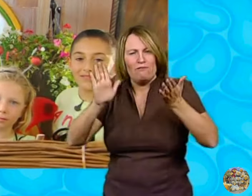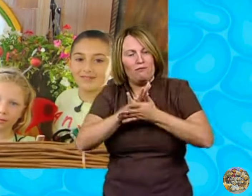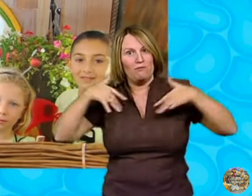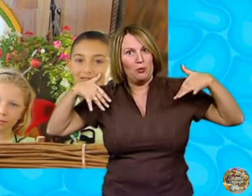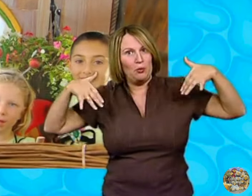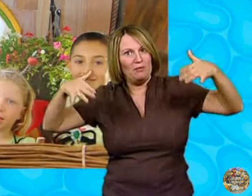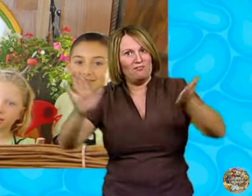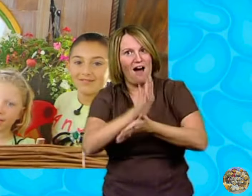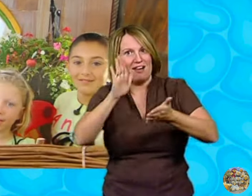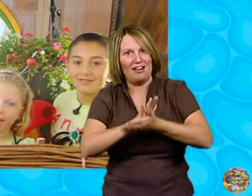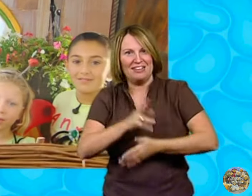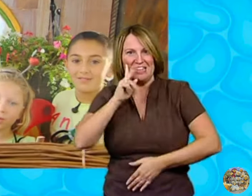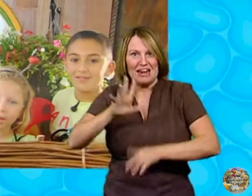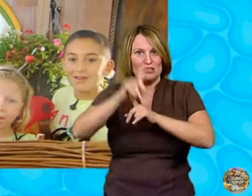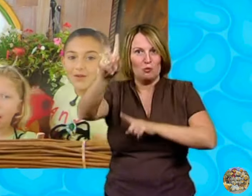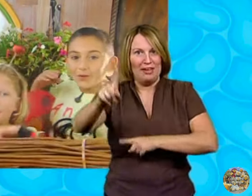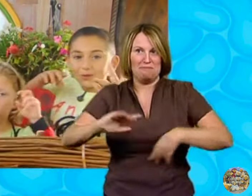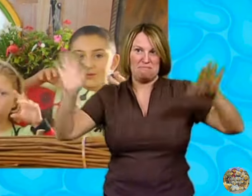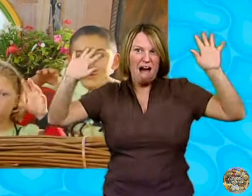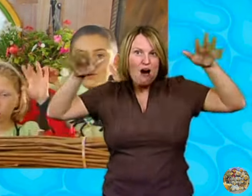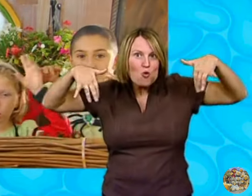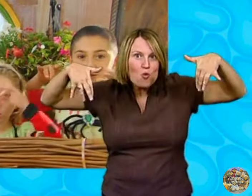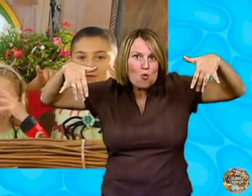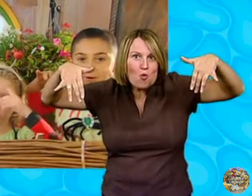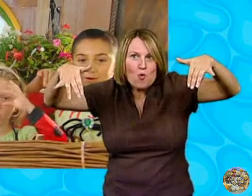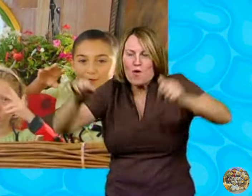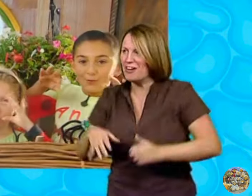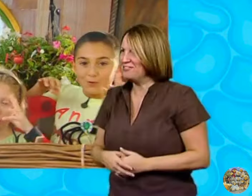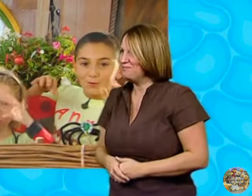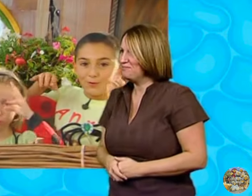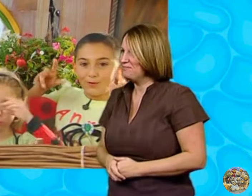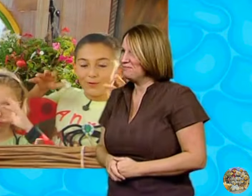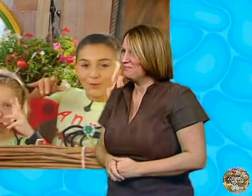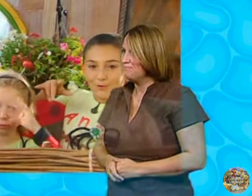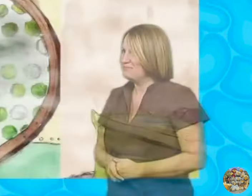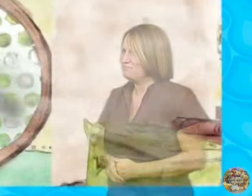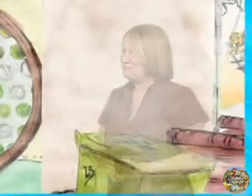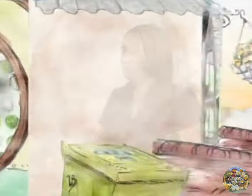lots of Halloween fun. See you next week.